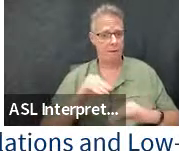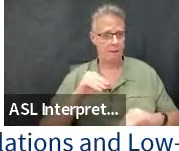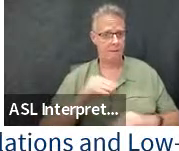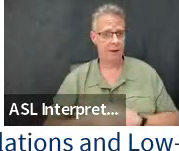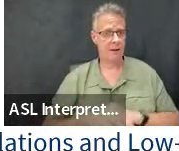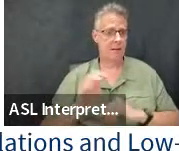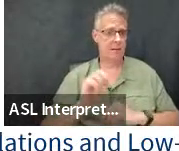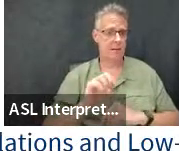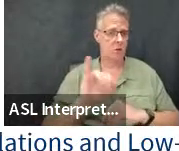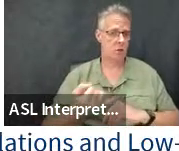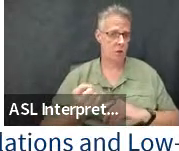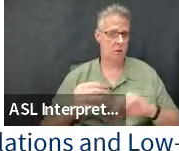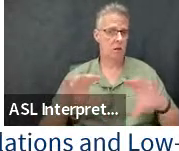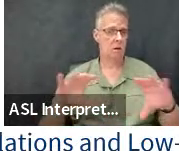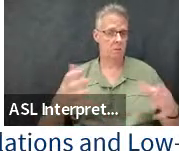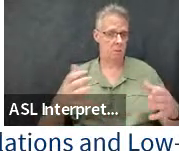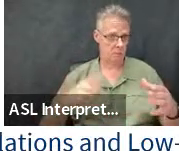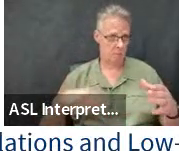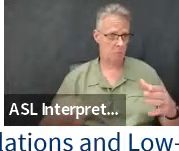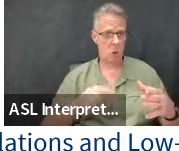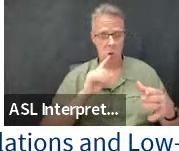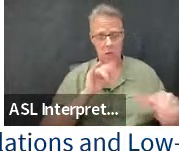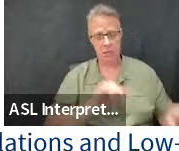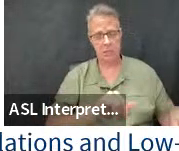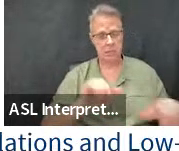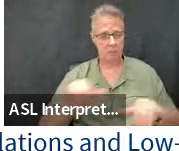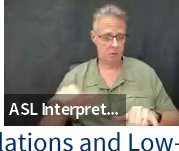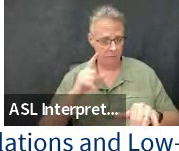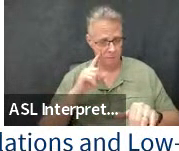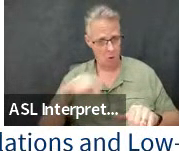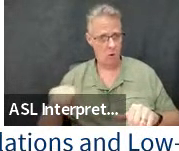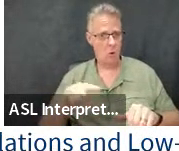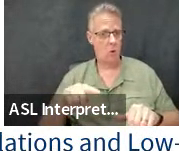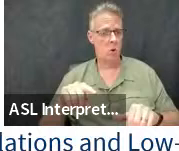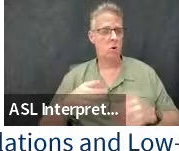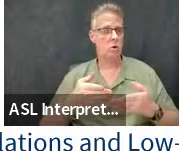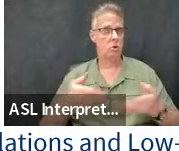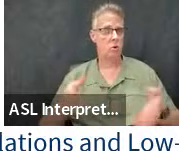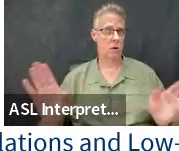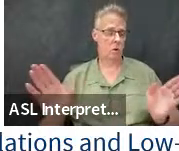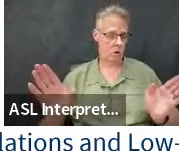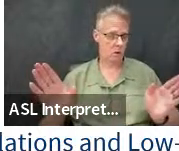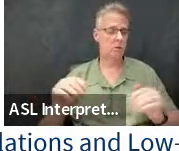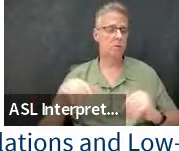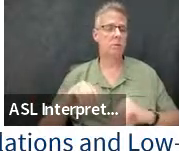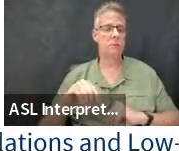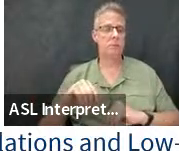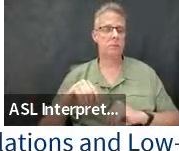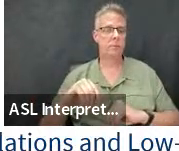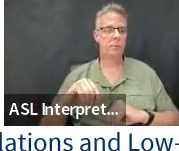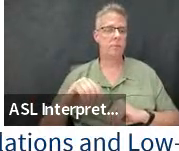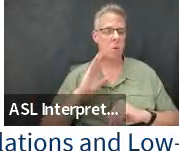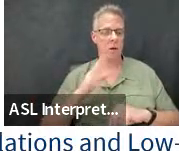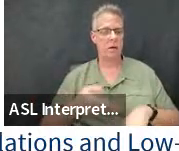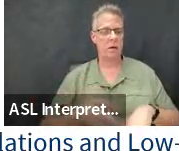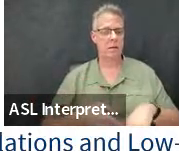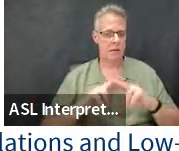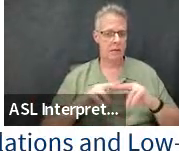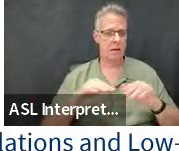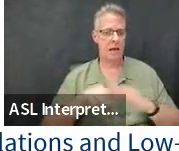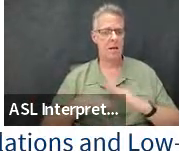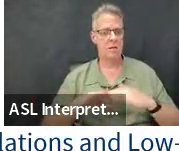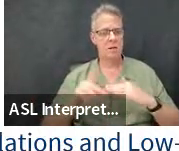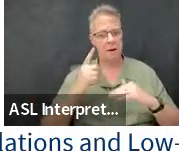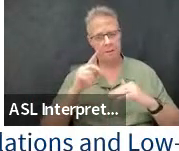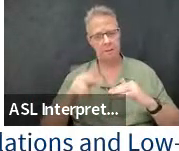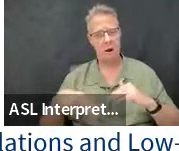environmental justice populations that are similar to those for the overall general population is increased access to high